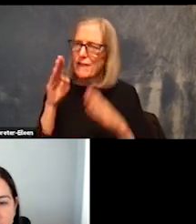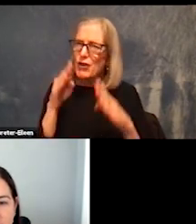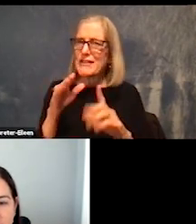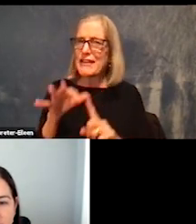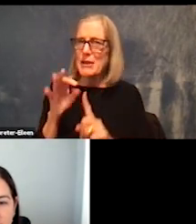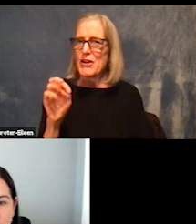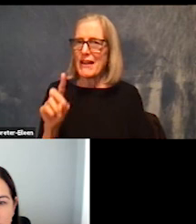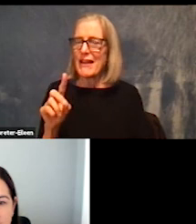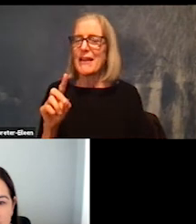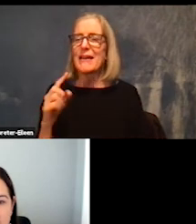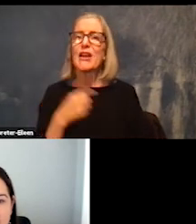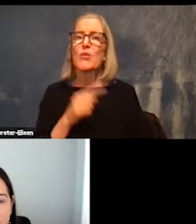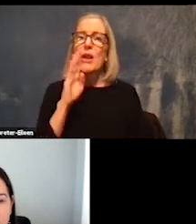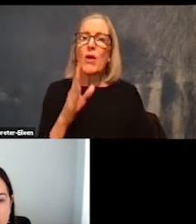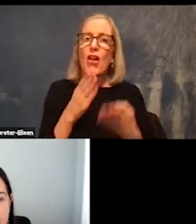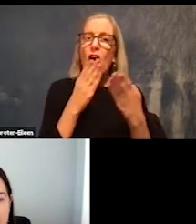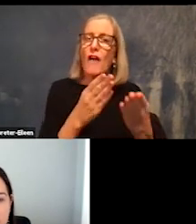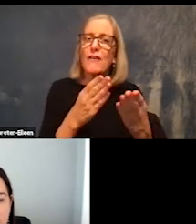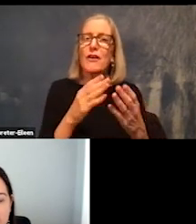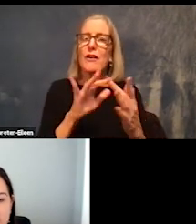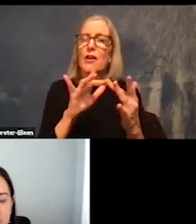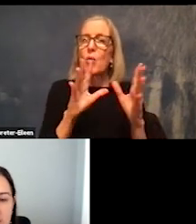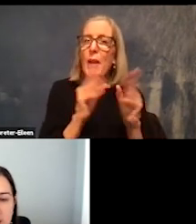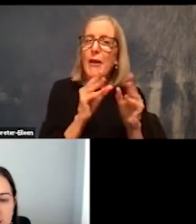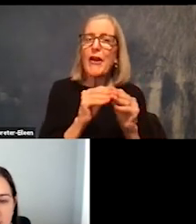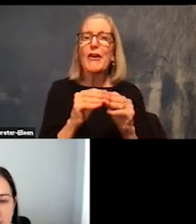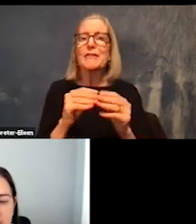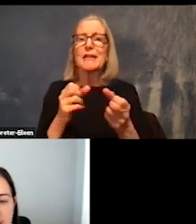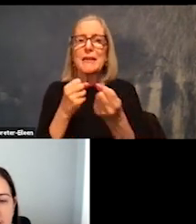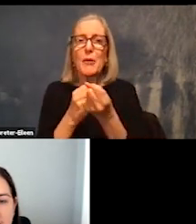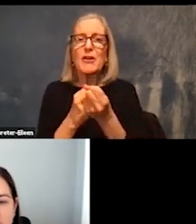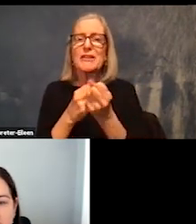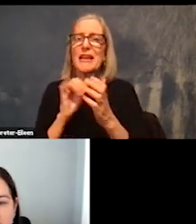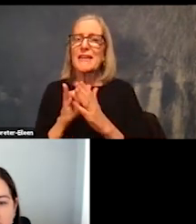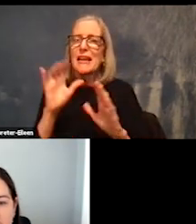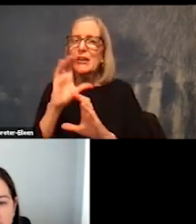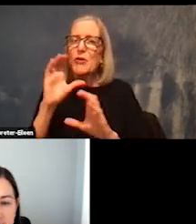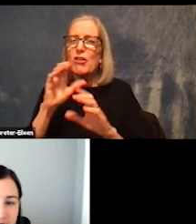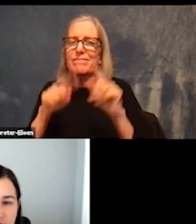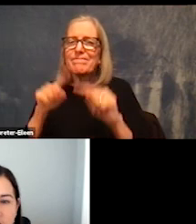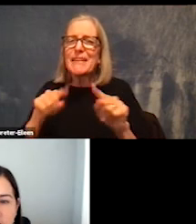some webinars and supports that explore varied aspects of family engagement and invite